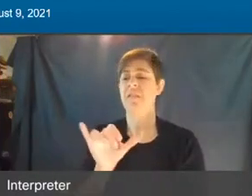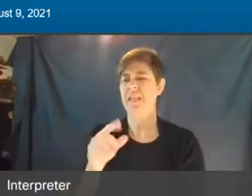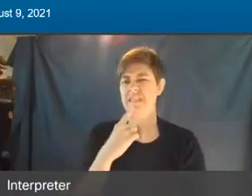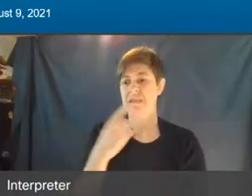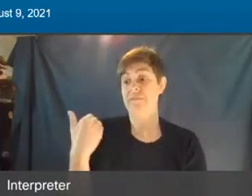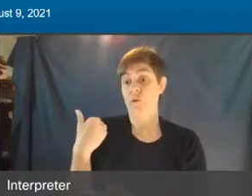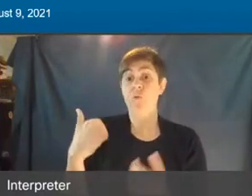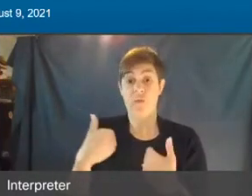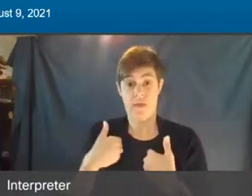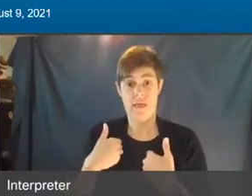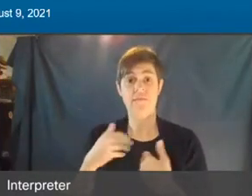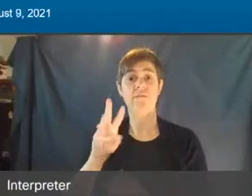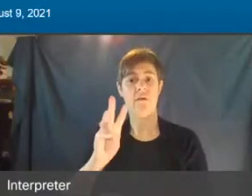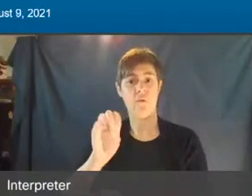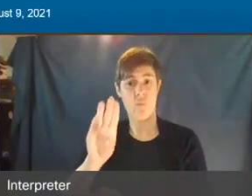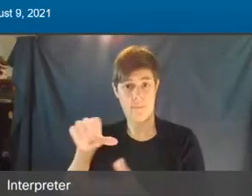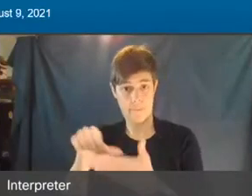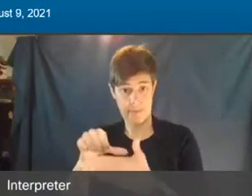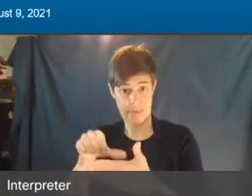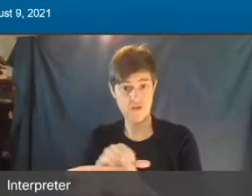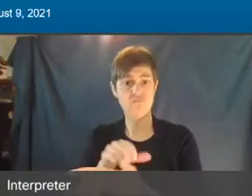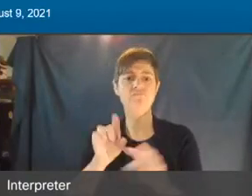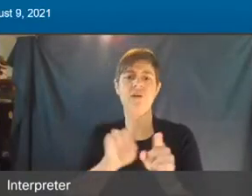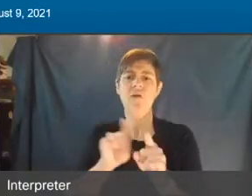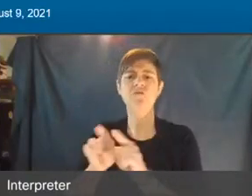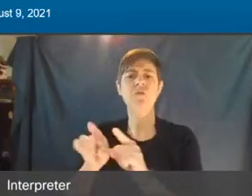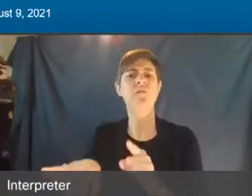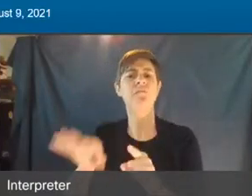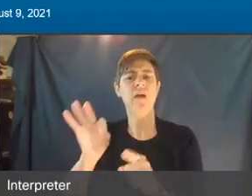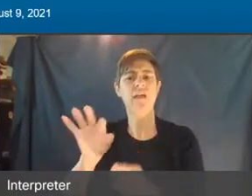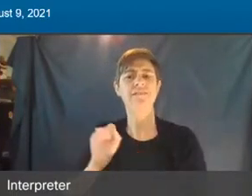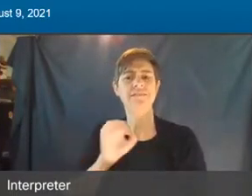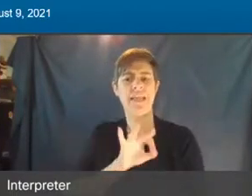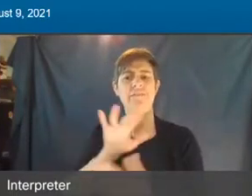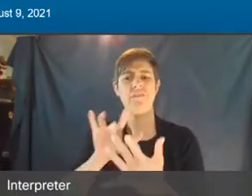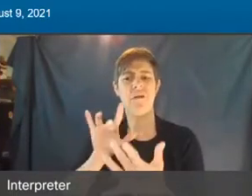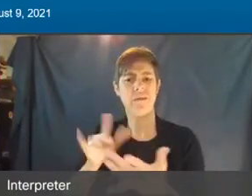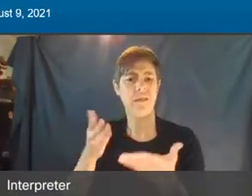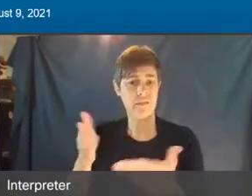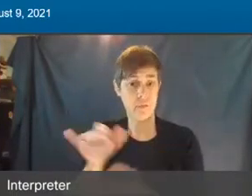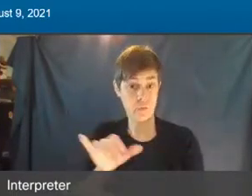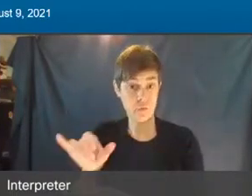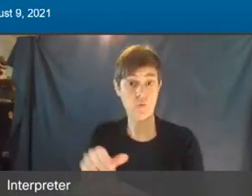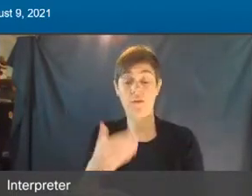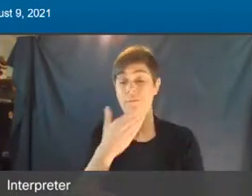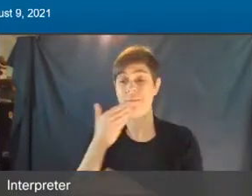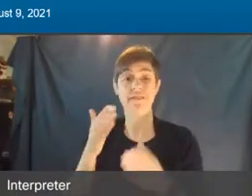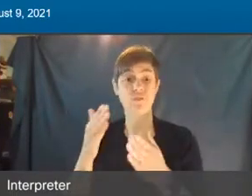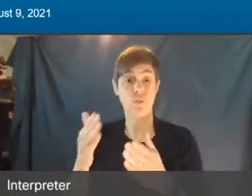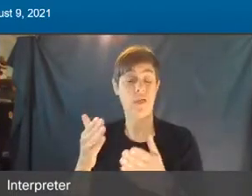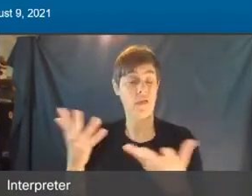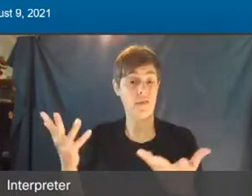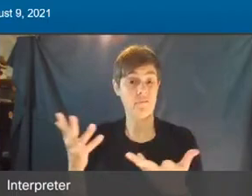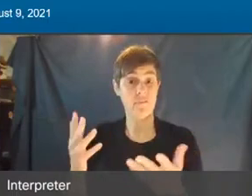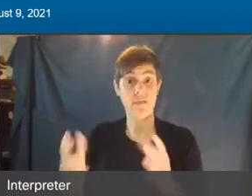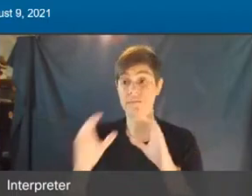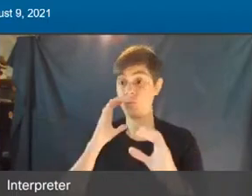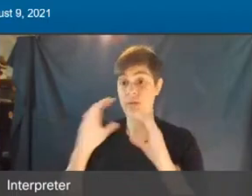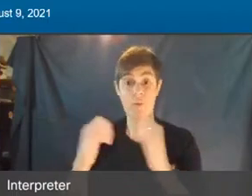on the KLRD website, but you can also find staff contacts on there as well. And the best way to email us